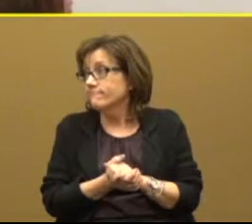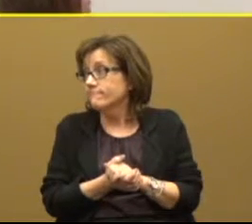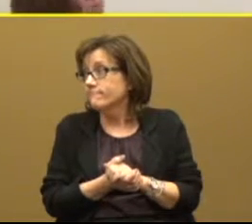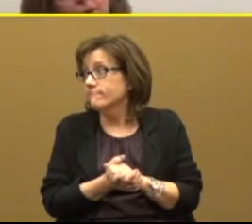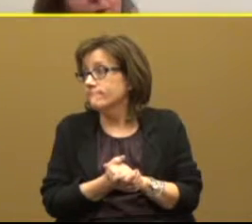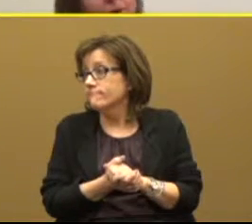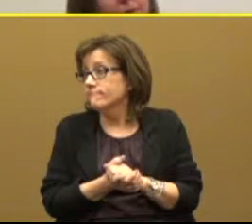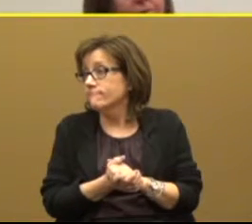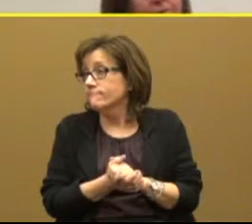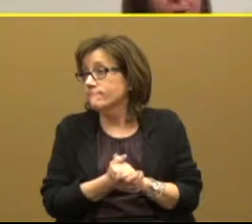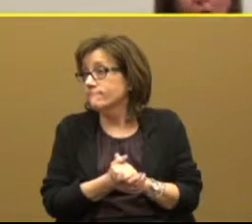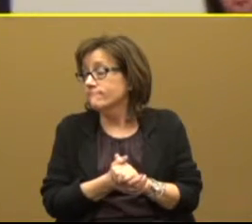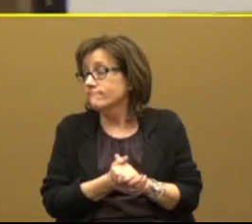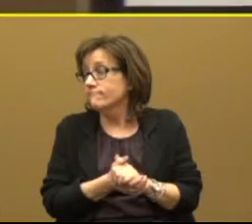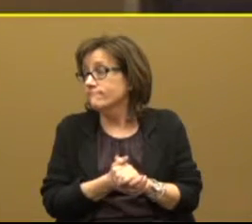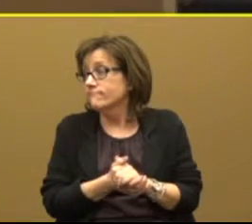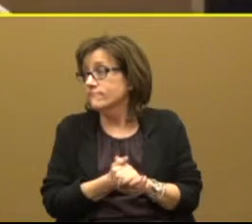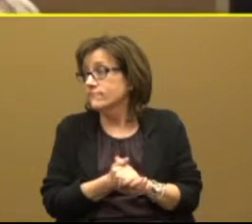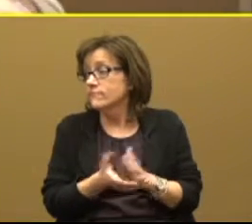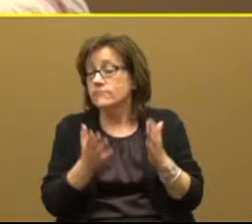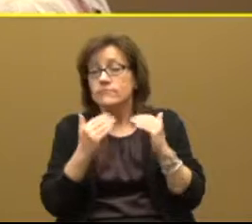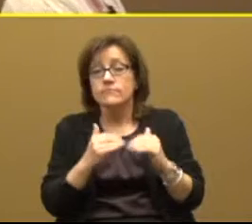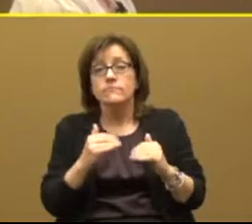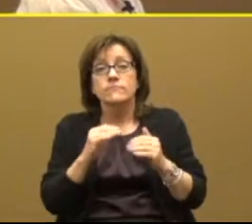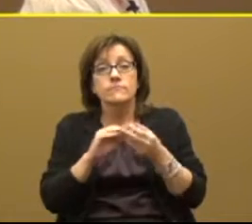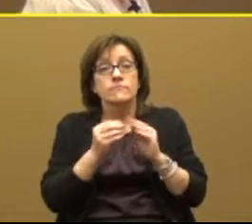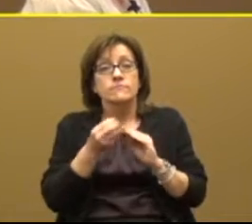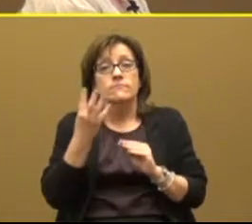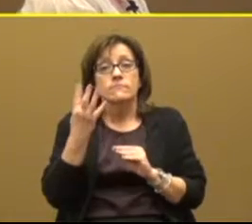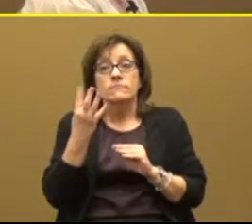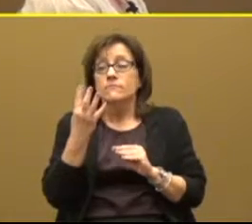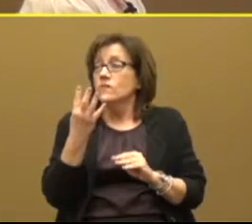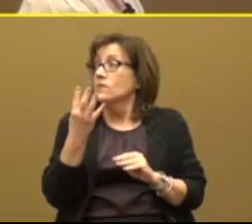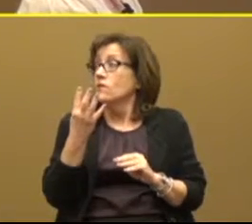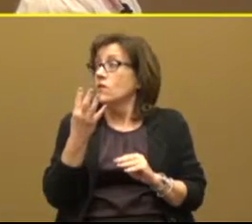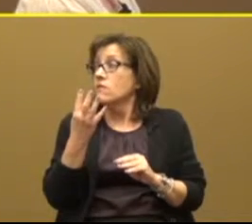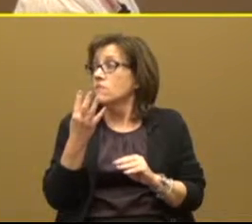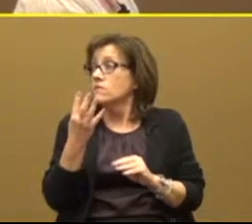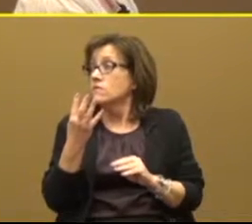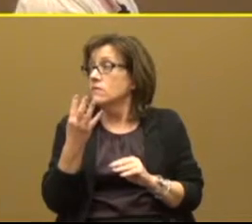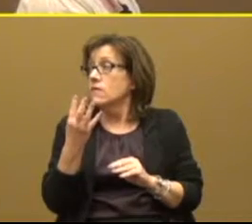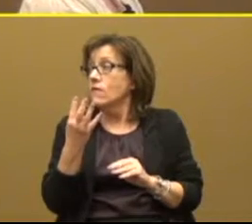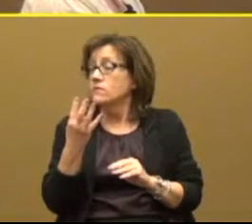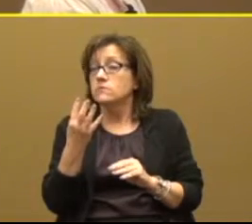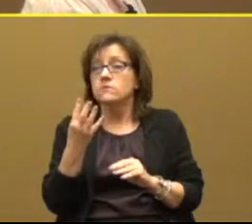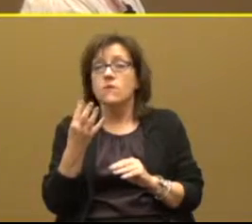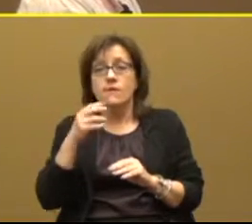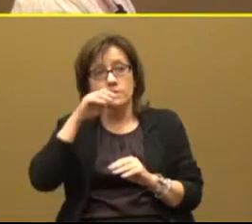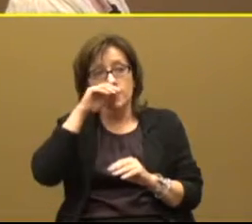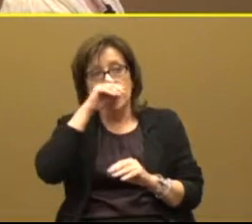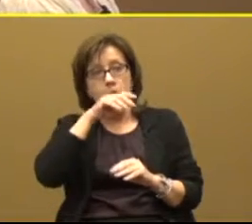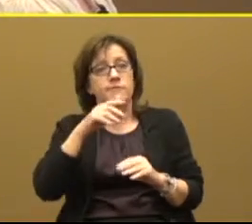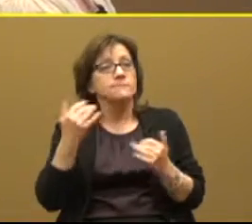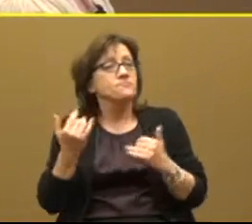to 4. Okay. We'll move on to 4, and then we're only going to 4 today. And basically the student